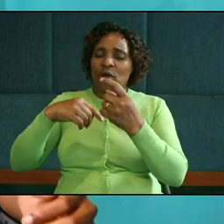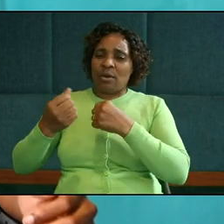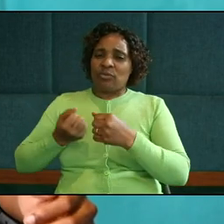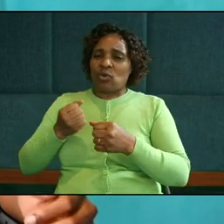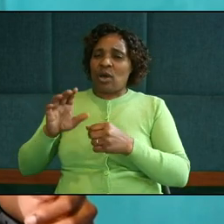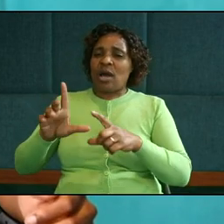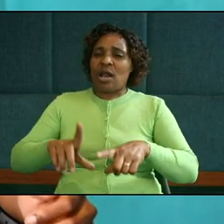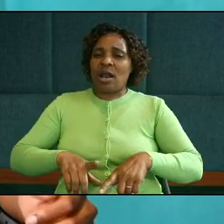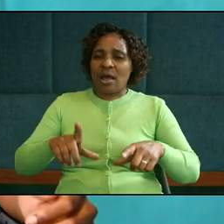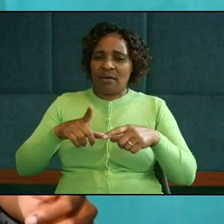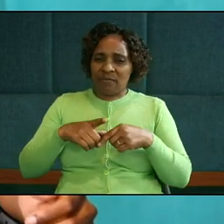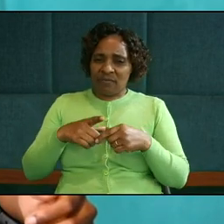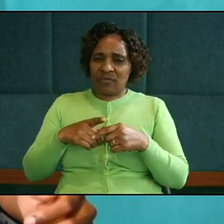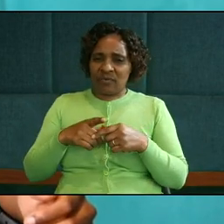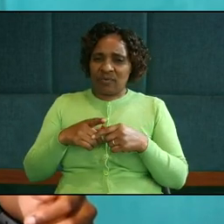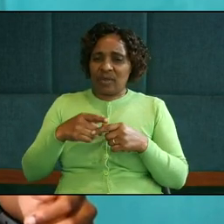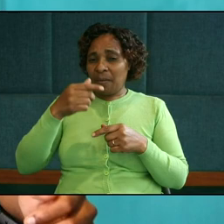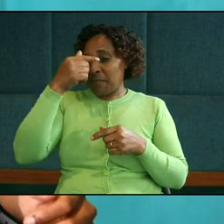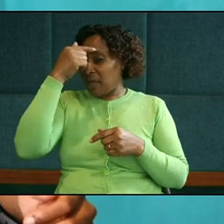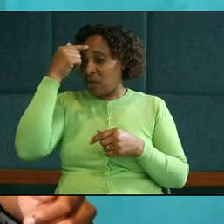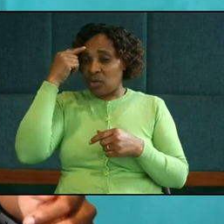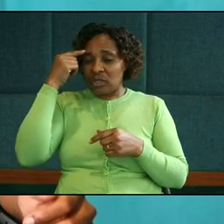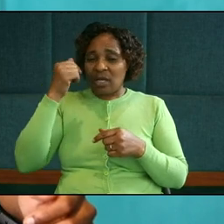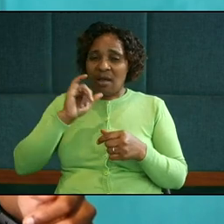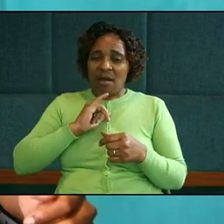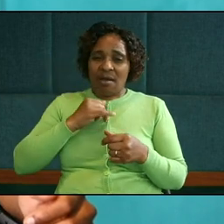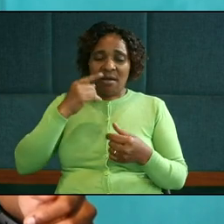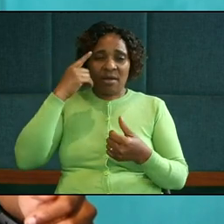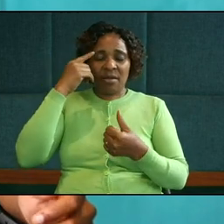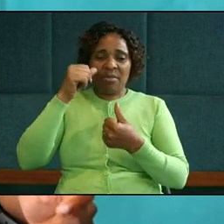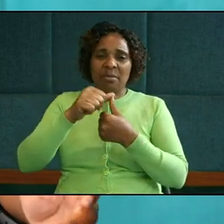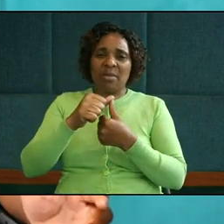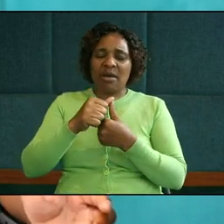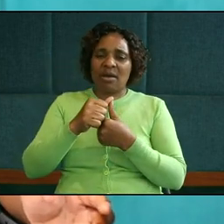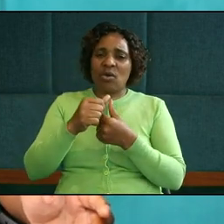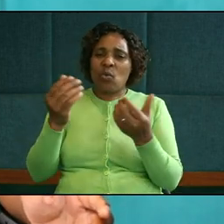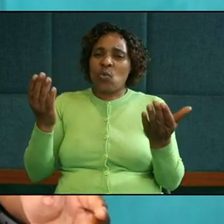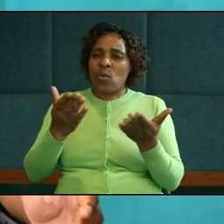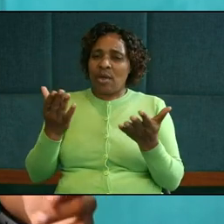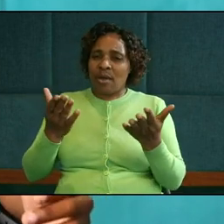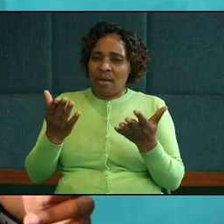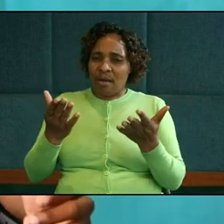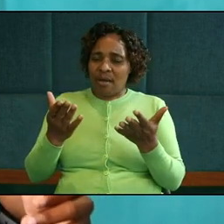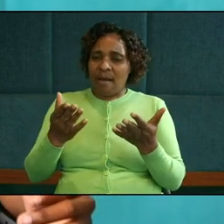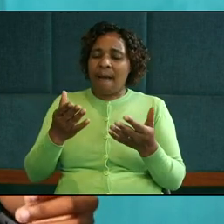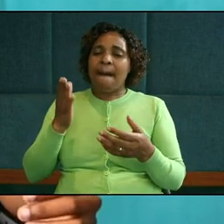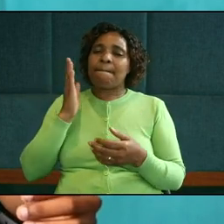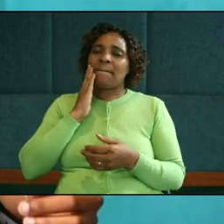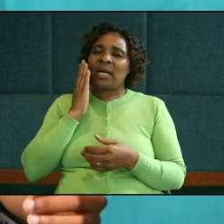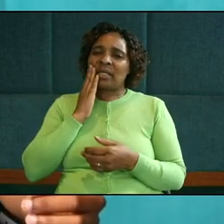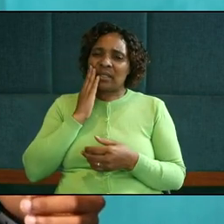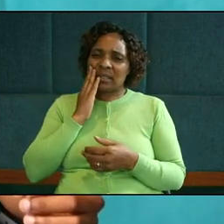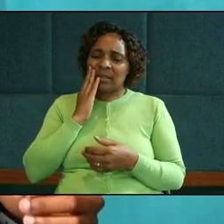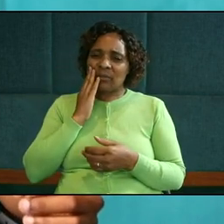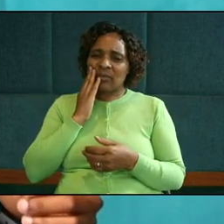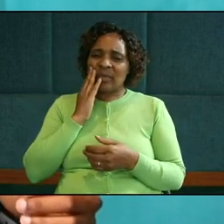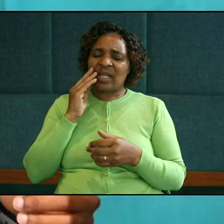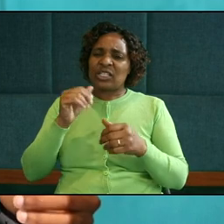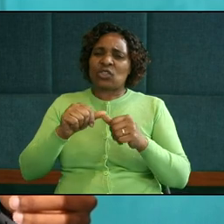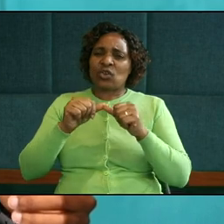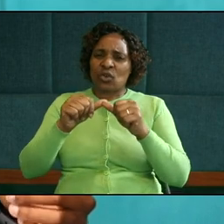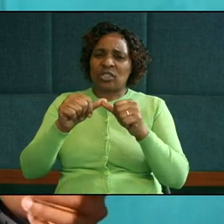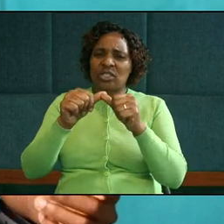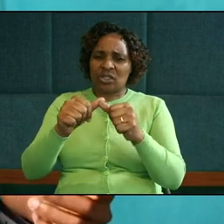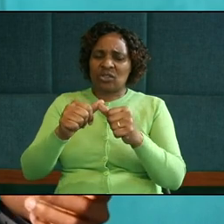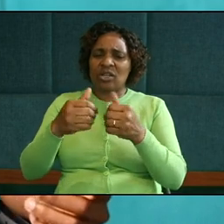mm-hmm. because I remember that scenario whereby a mother is consistent